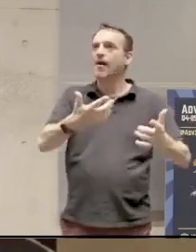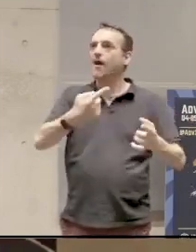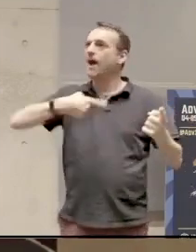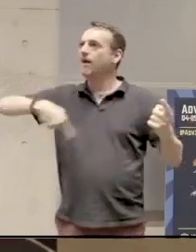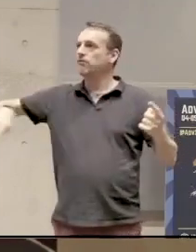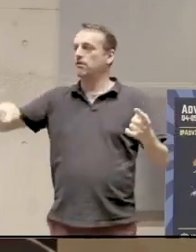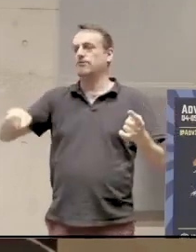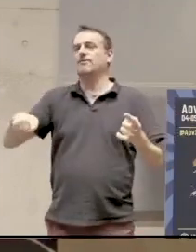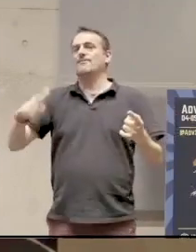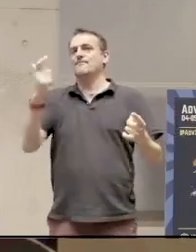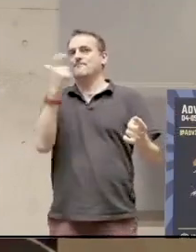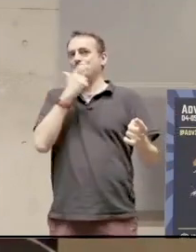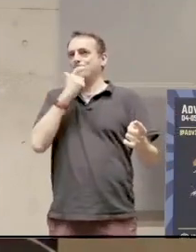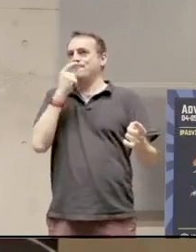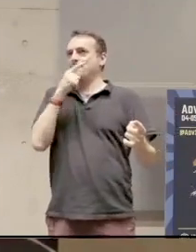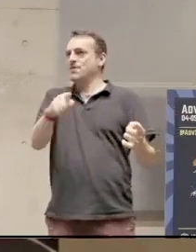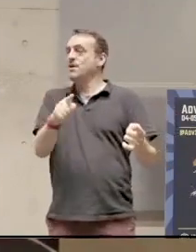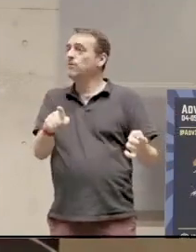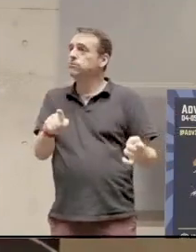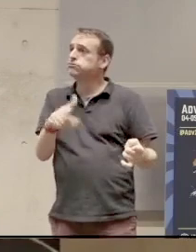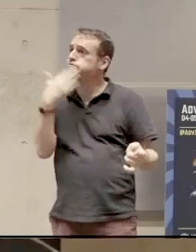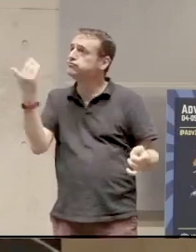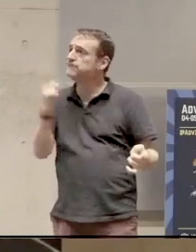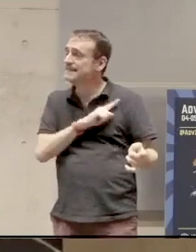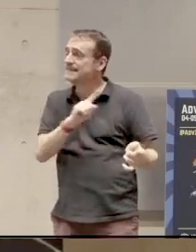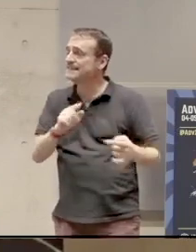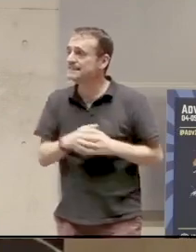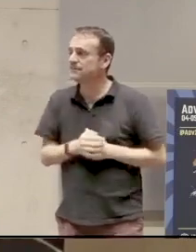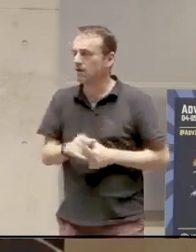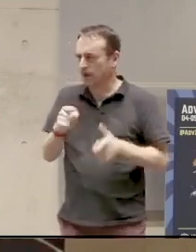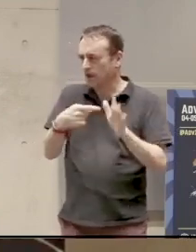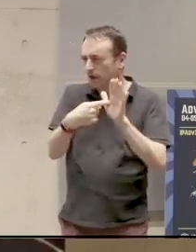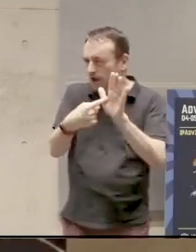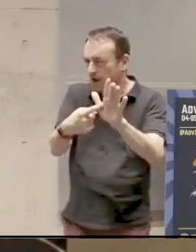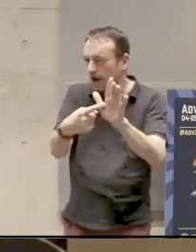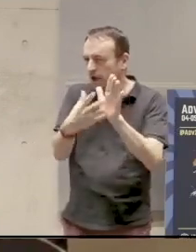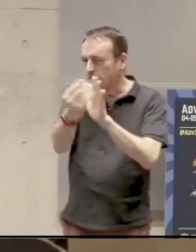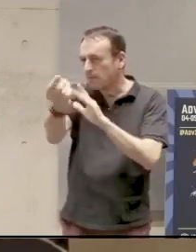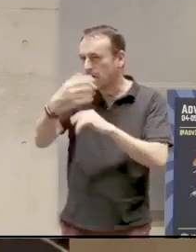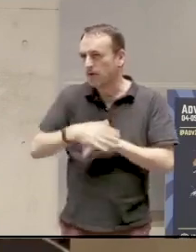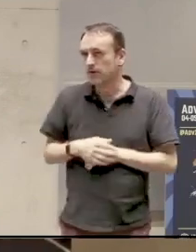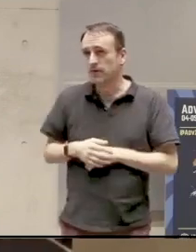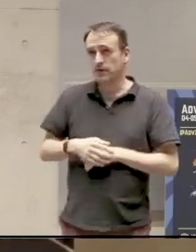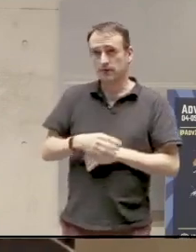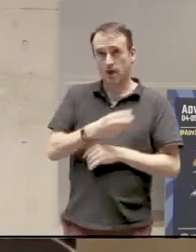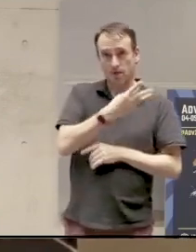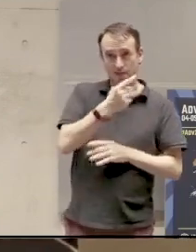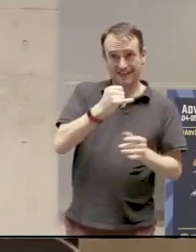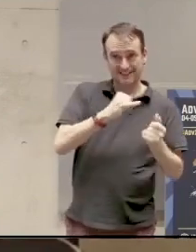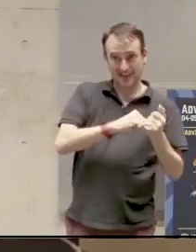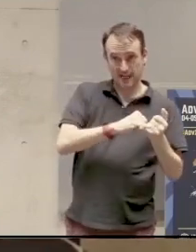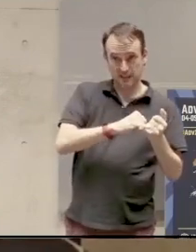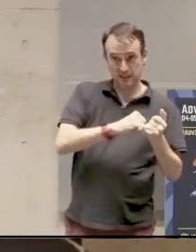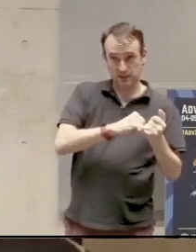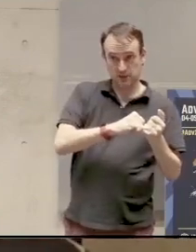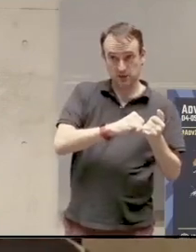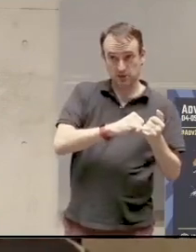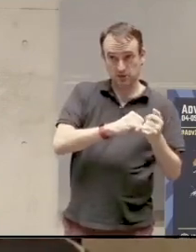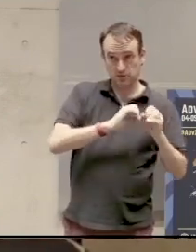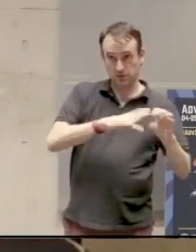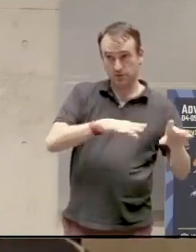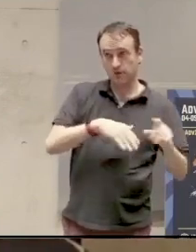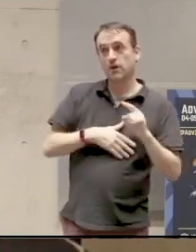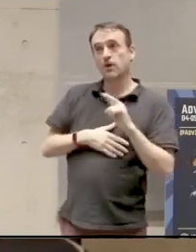it funny for no good reason. And I will now demonstrate that after just 30 seconds or so of this treatment,